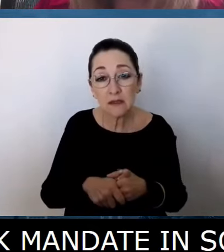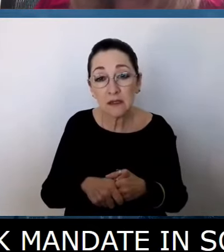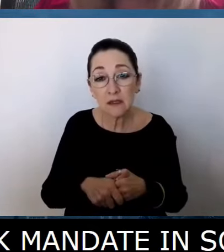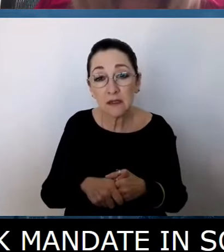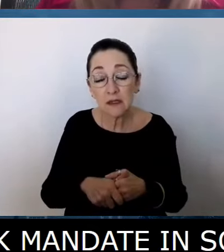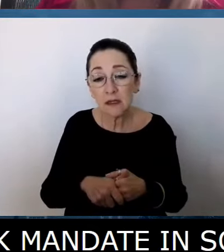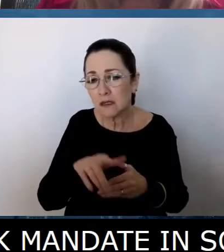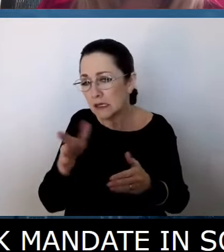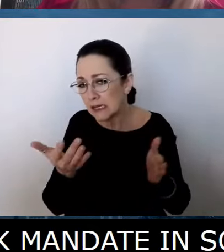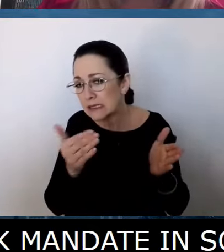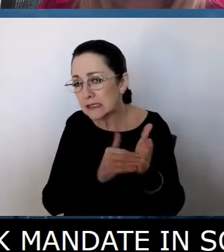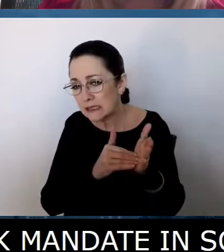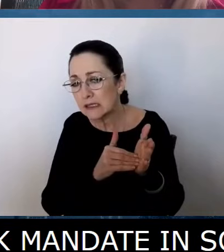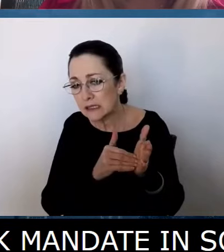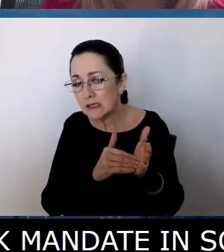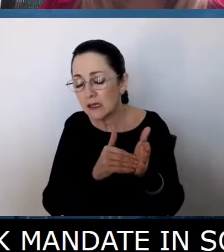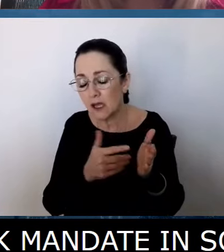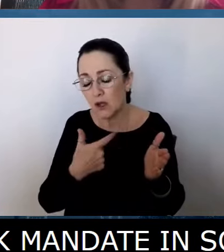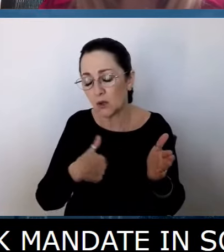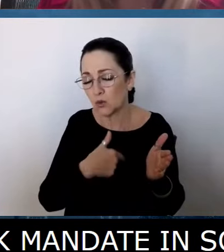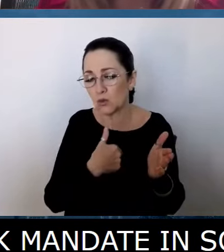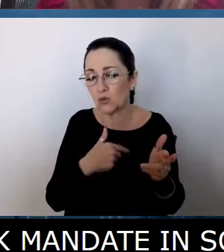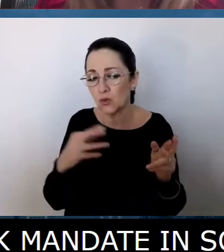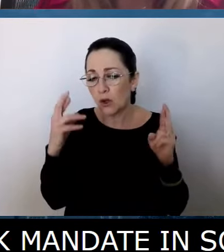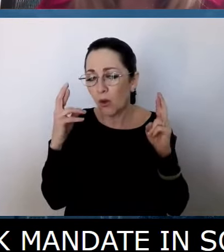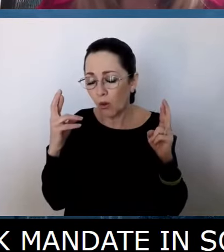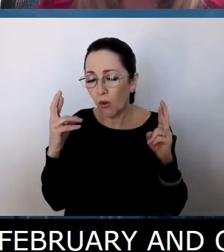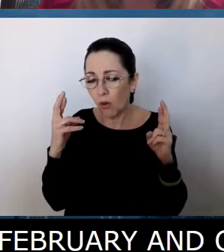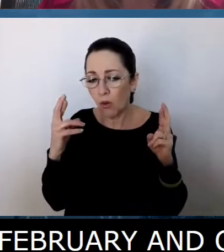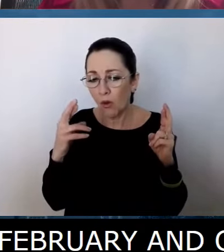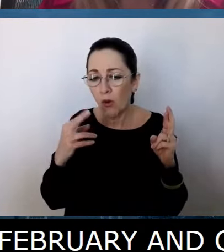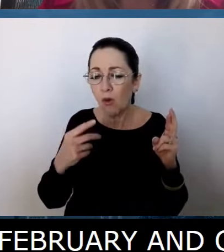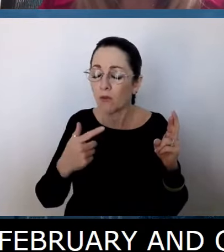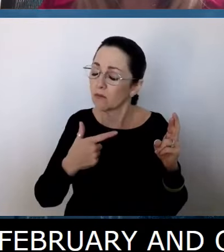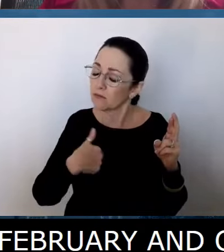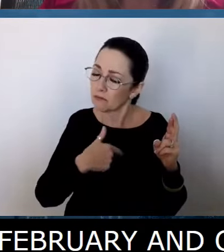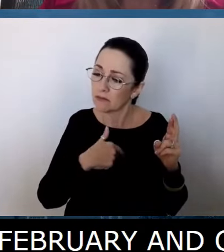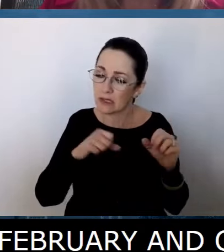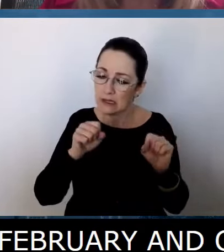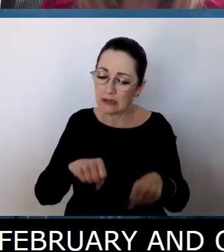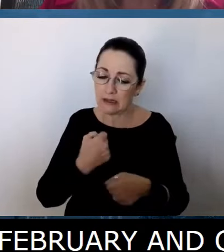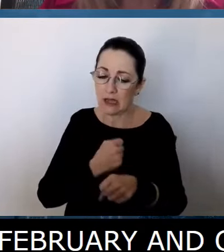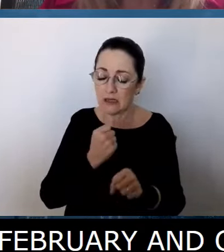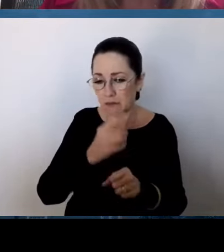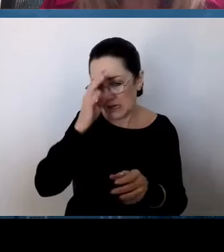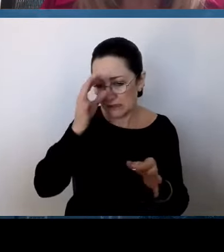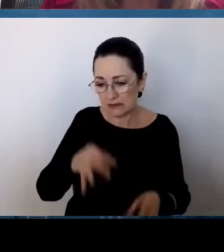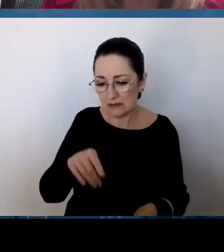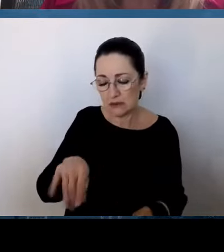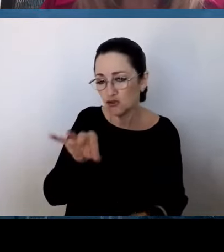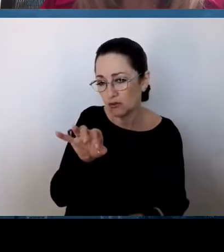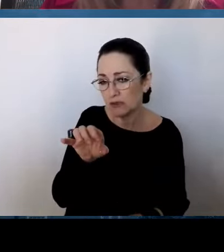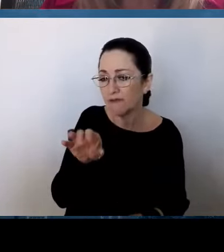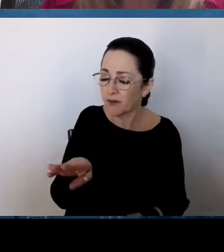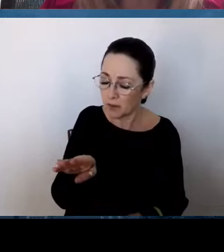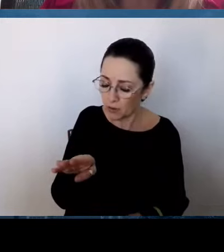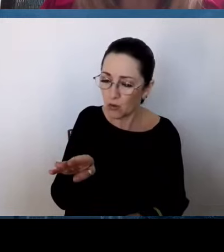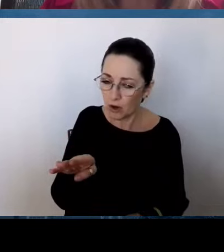Well, again, we hope we're in a position where we can make a decision at that time in a positive